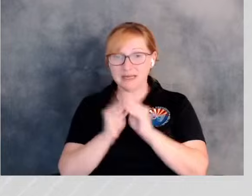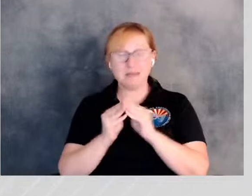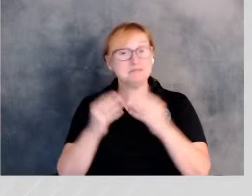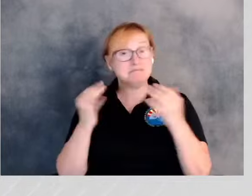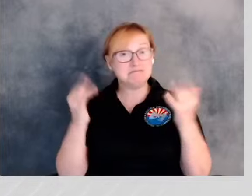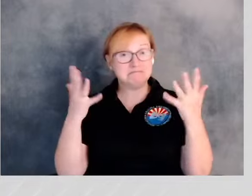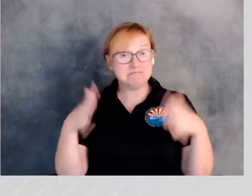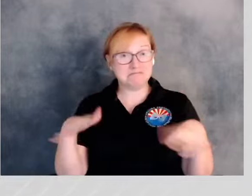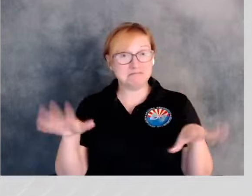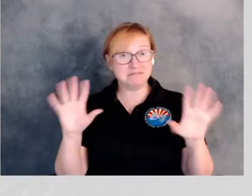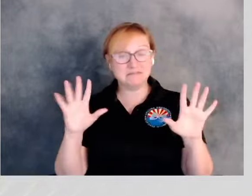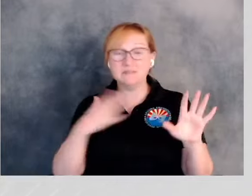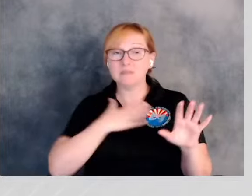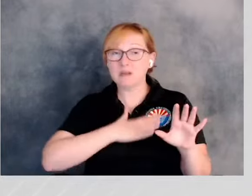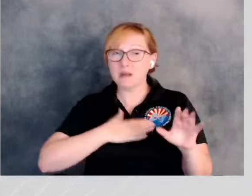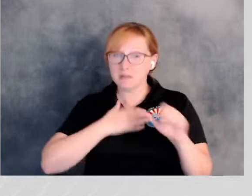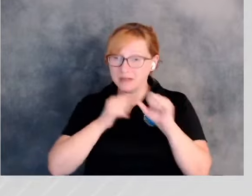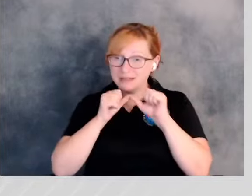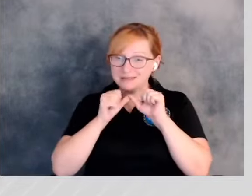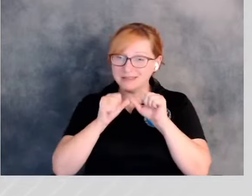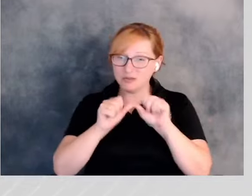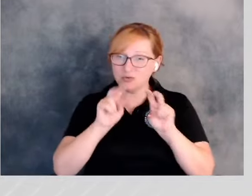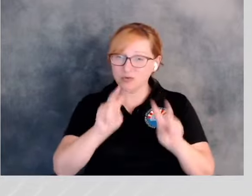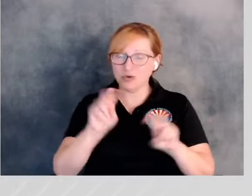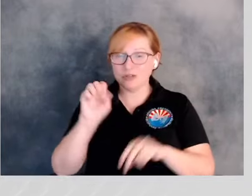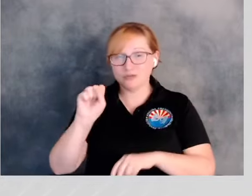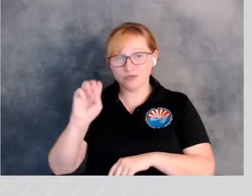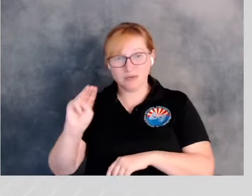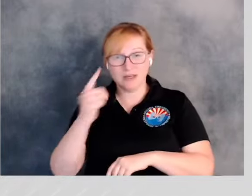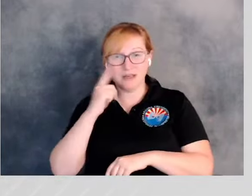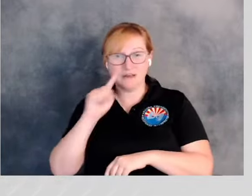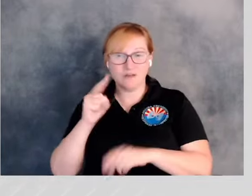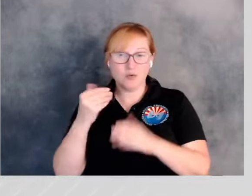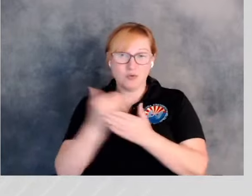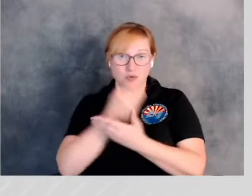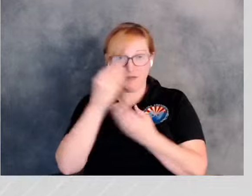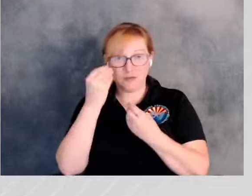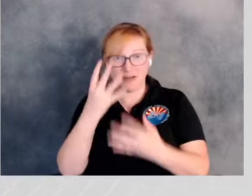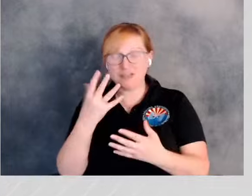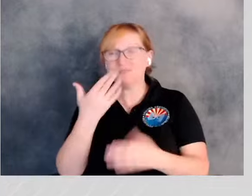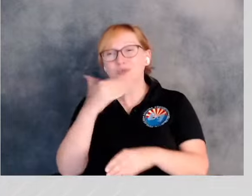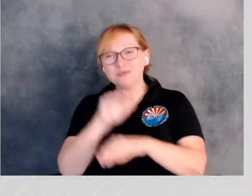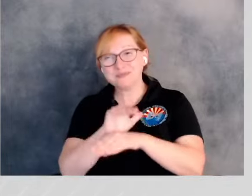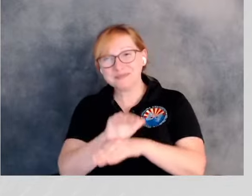Please continue to follow us on social media for updated information. Have a good night.